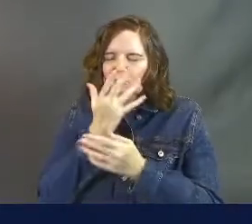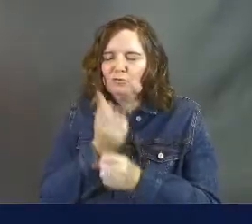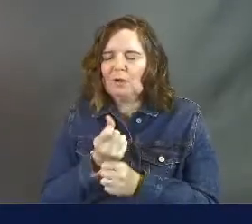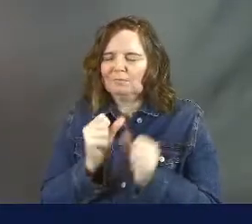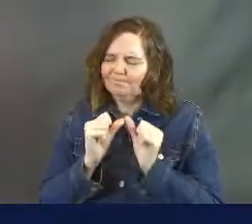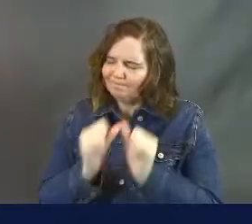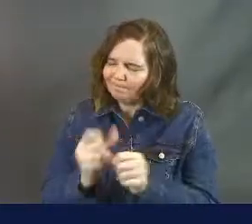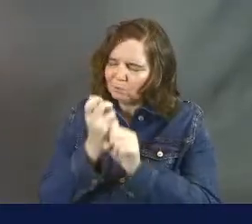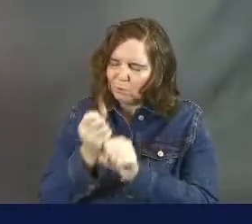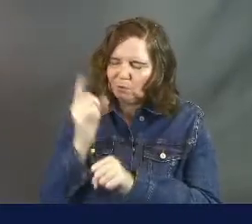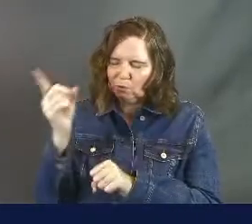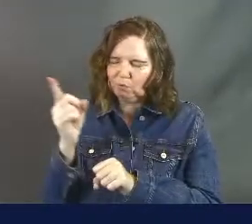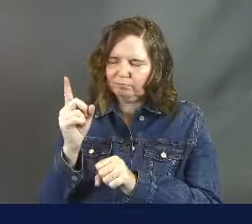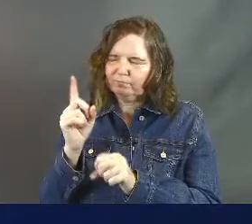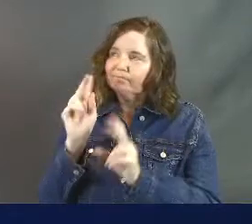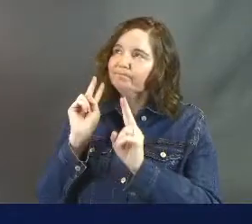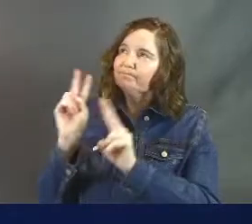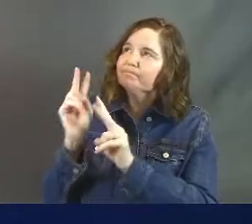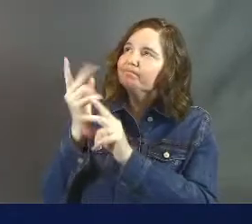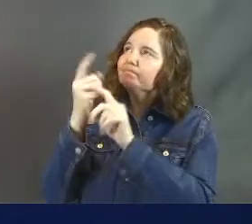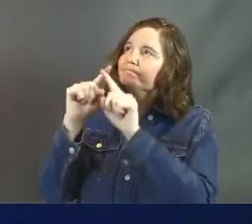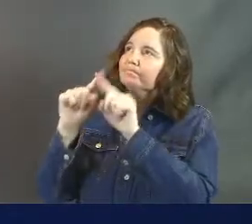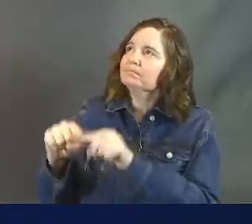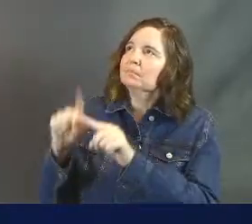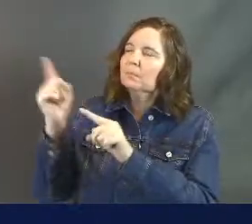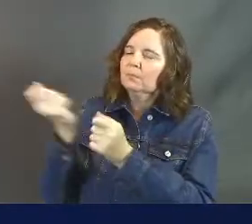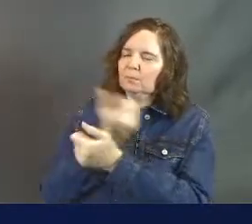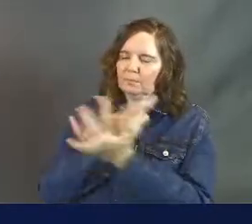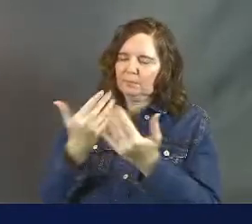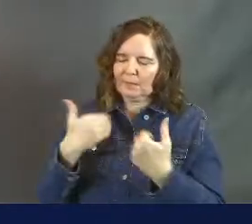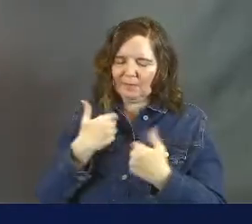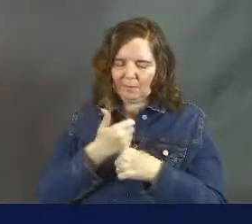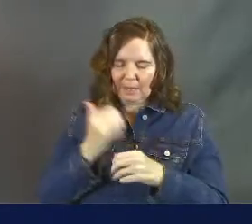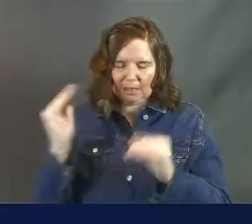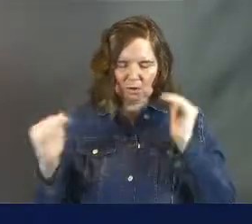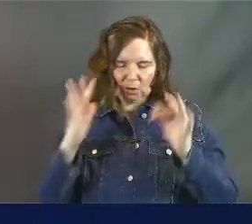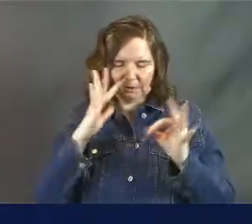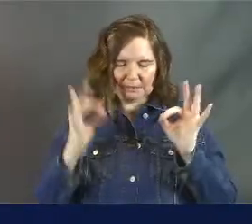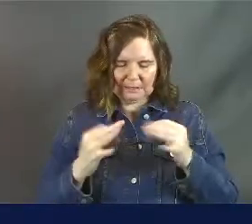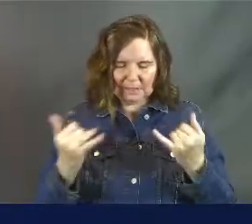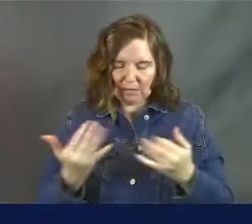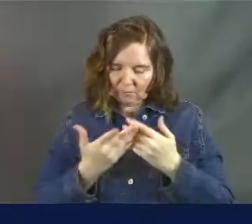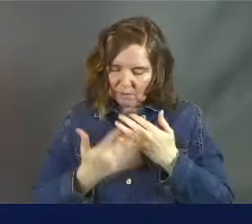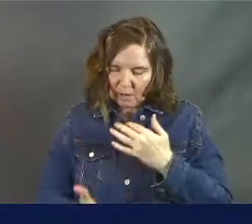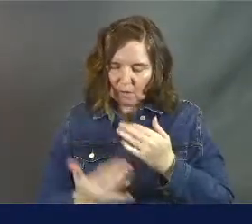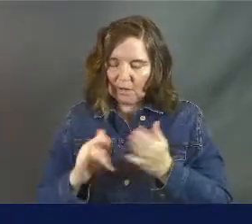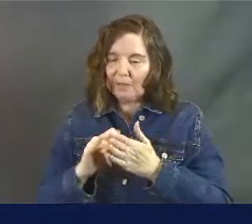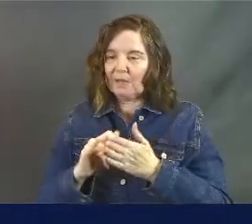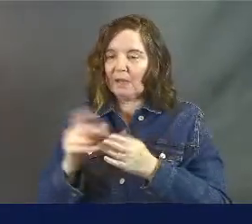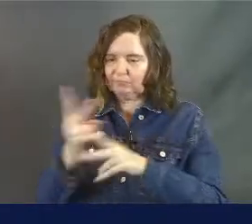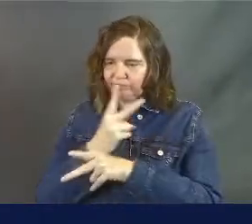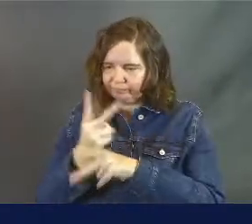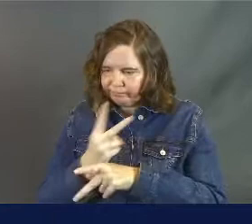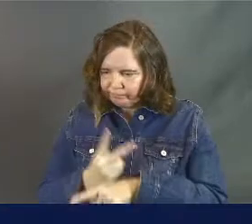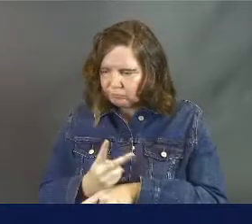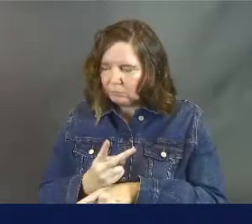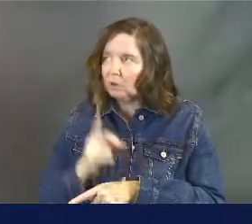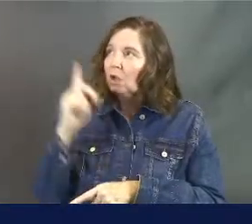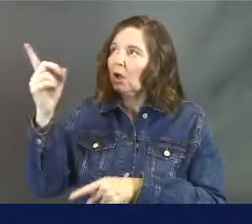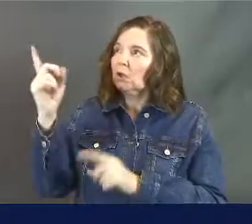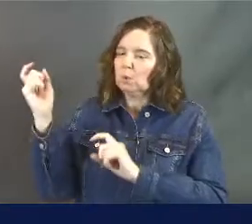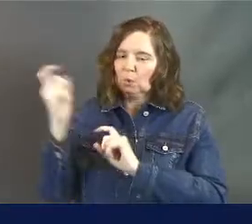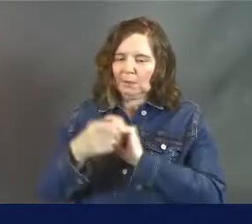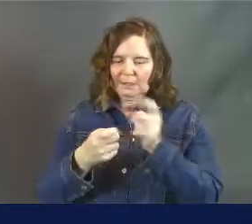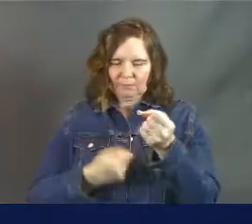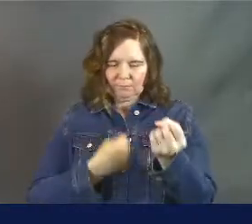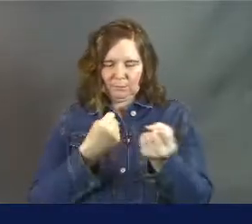You. We pray that they look to You with all that they have and all that they are. And as they have to make adult decisions now, from now on, God, and as they have to figure things out, that You give them all